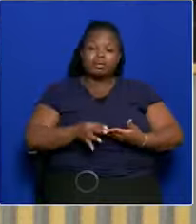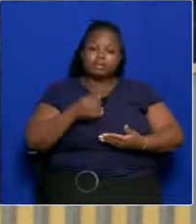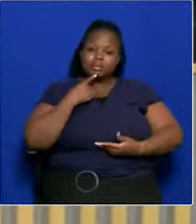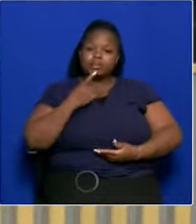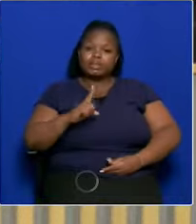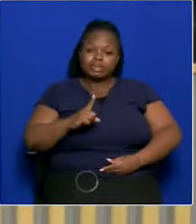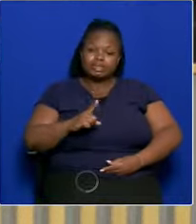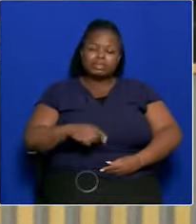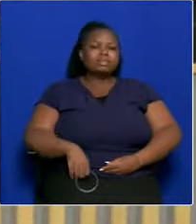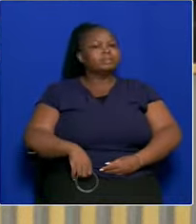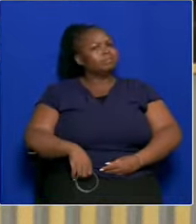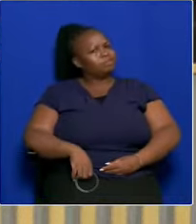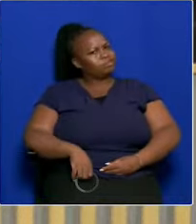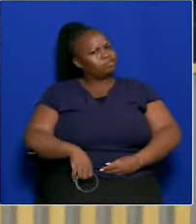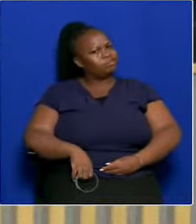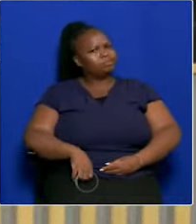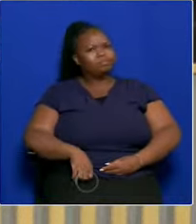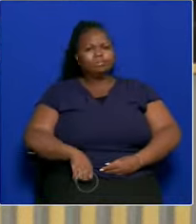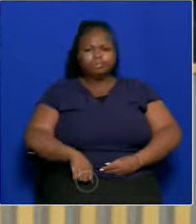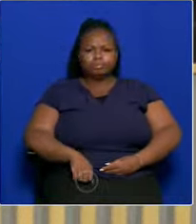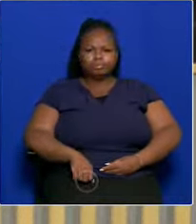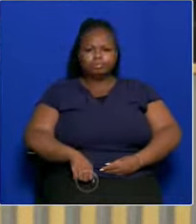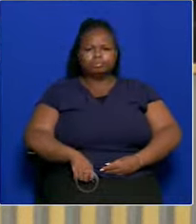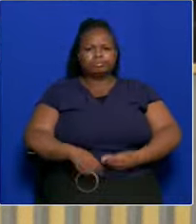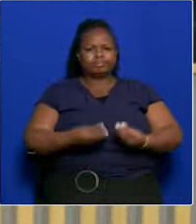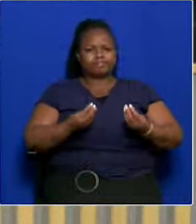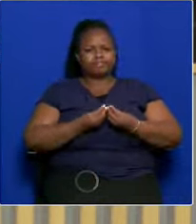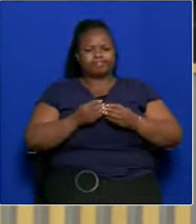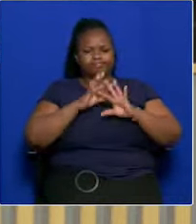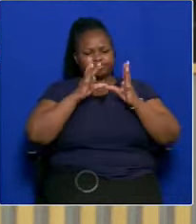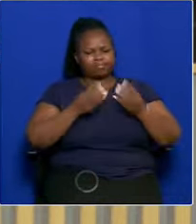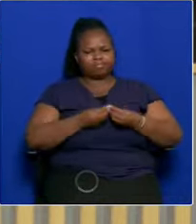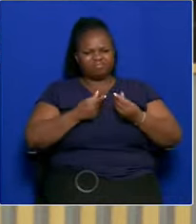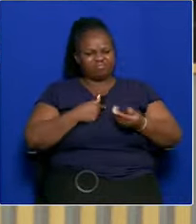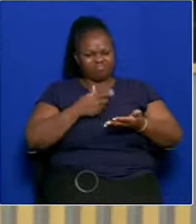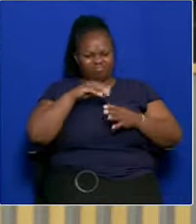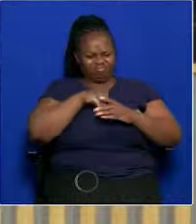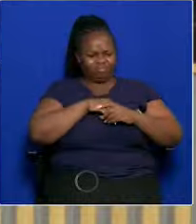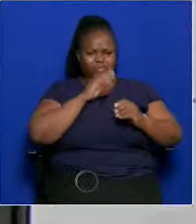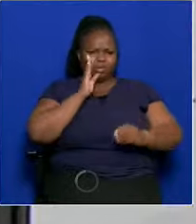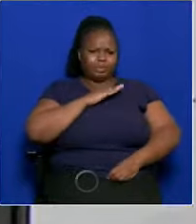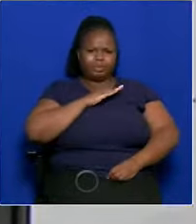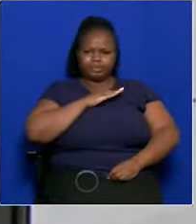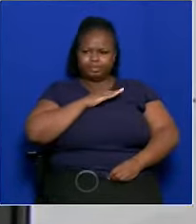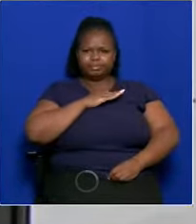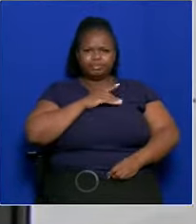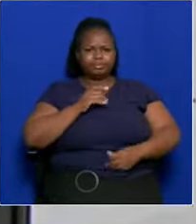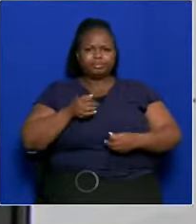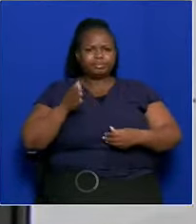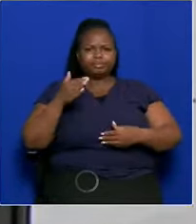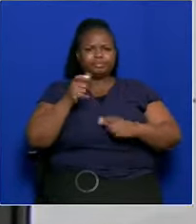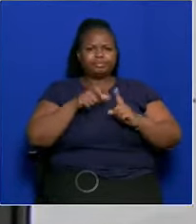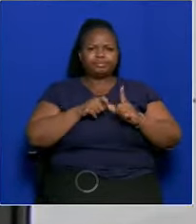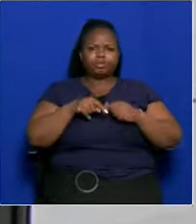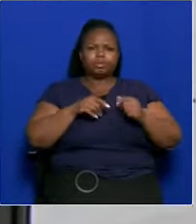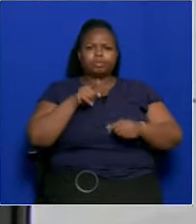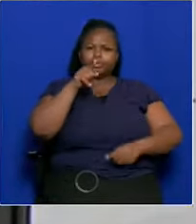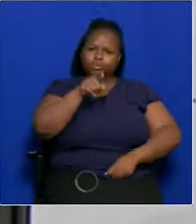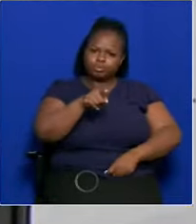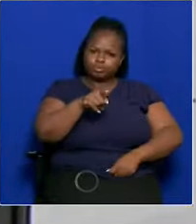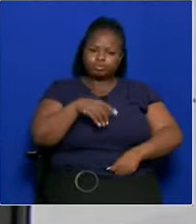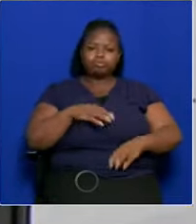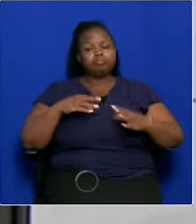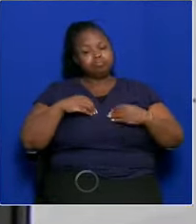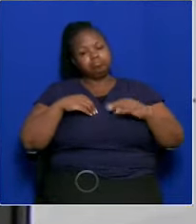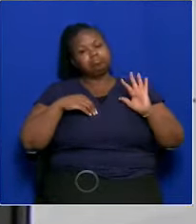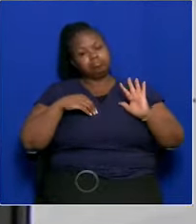but you forward stuff that you are not involved with, no one has spoken to you about, and I accept that. It's stuff